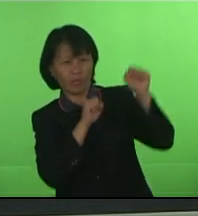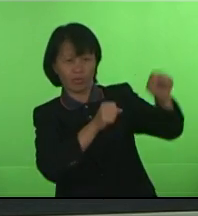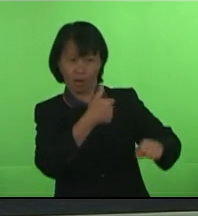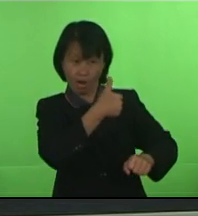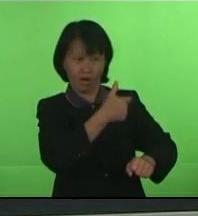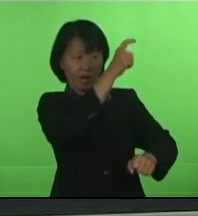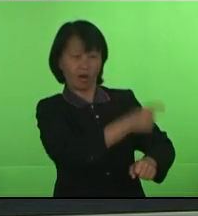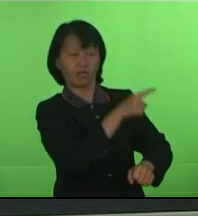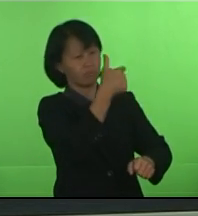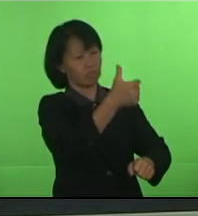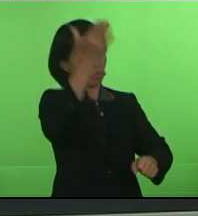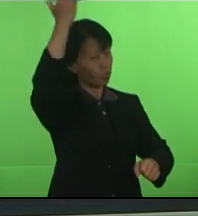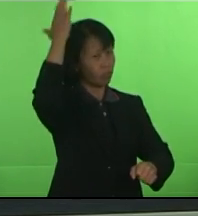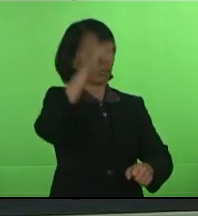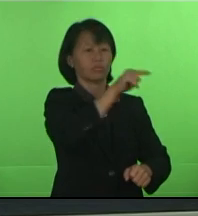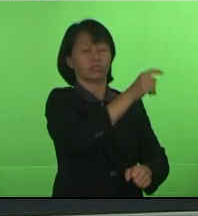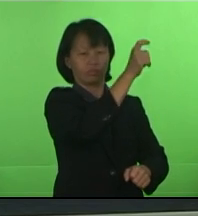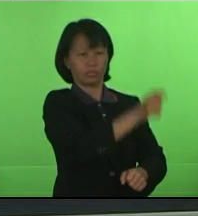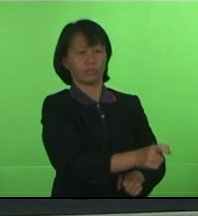some really nice